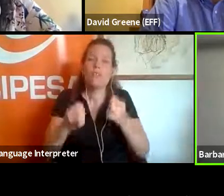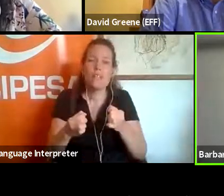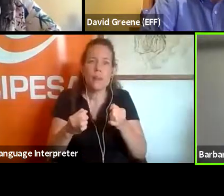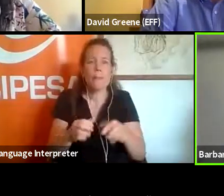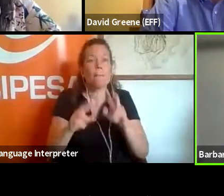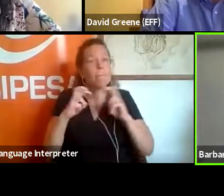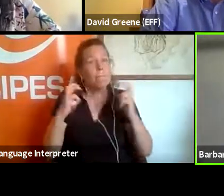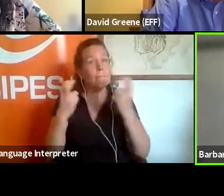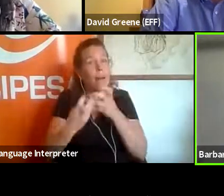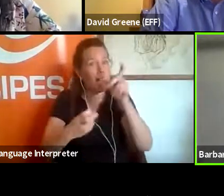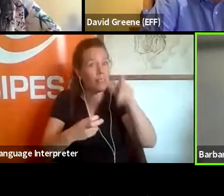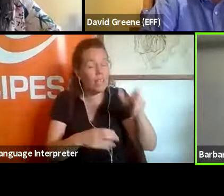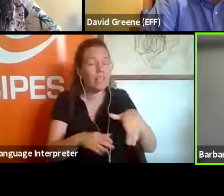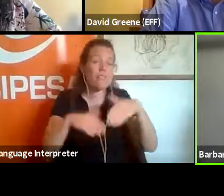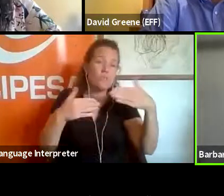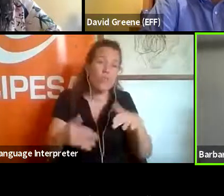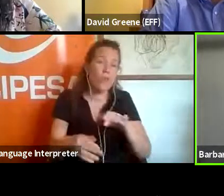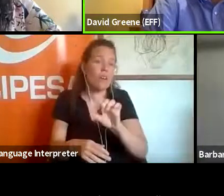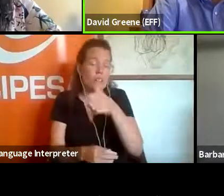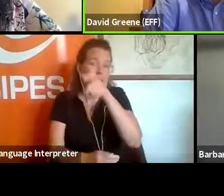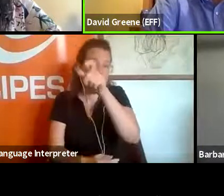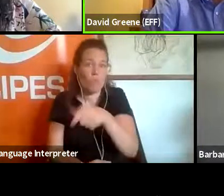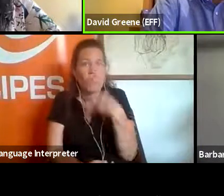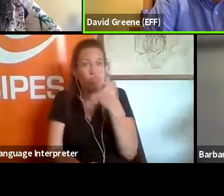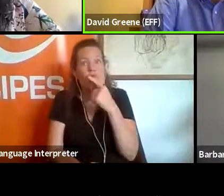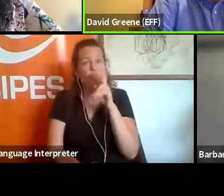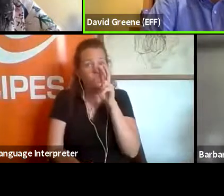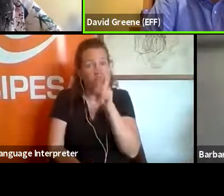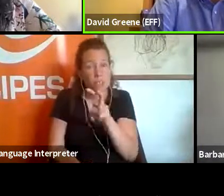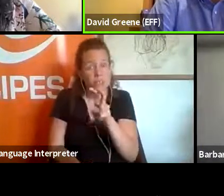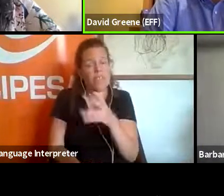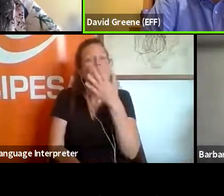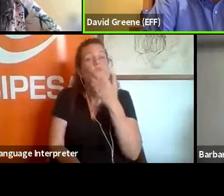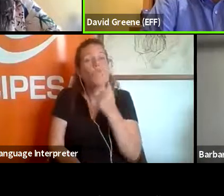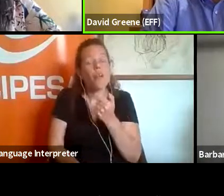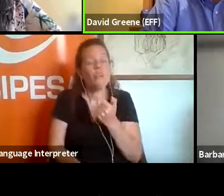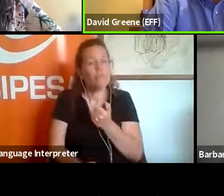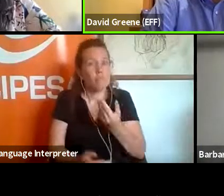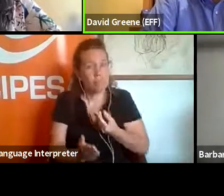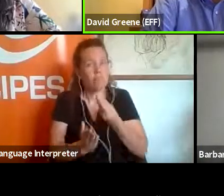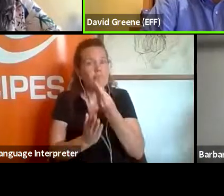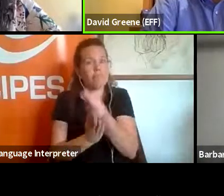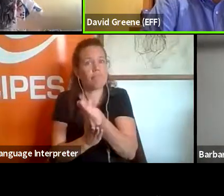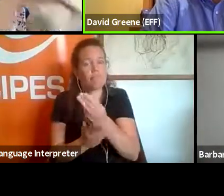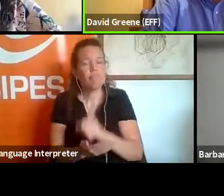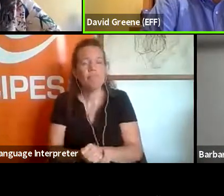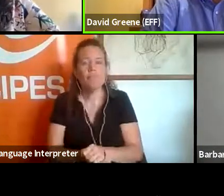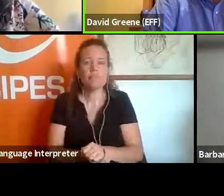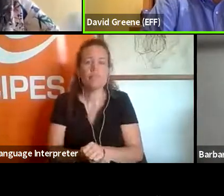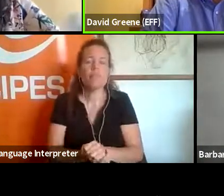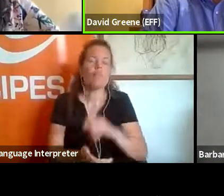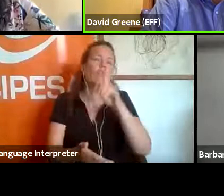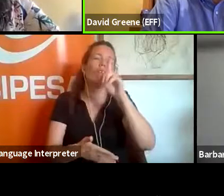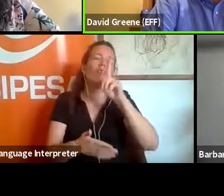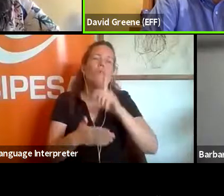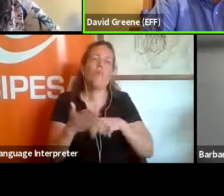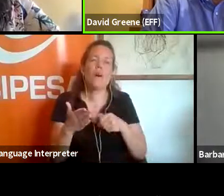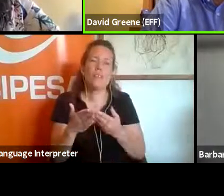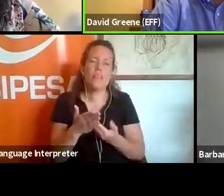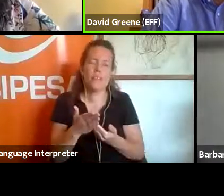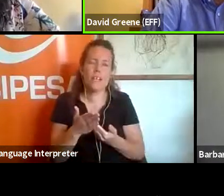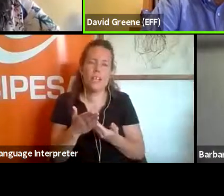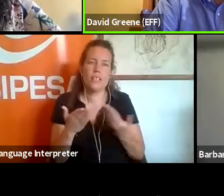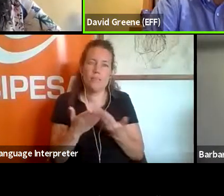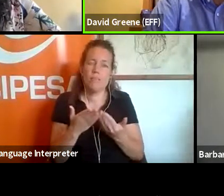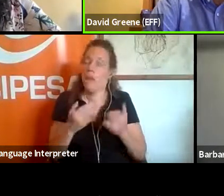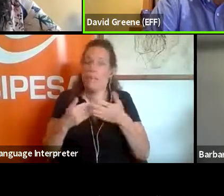want to answer Barbara's call there for what what would be for whatever your